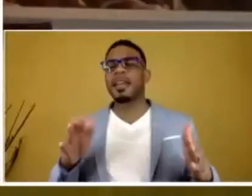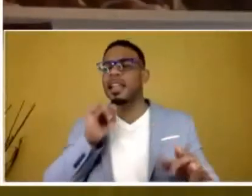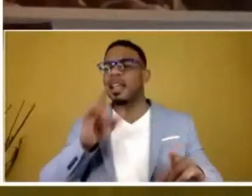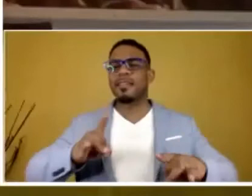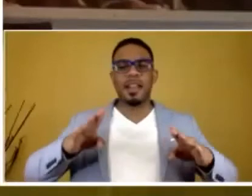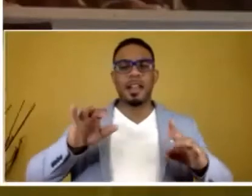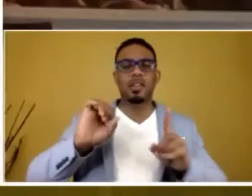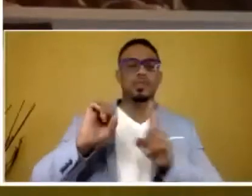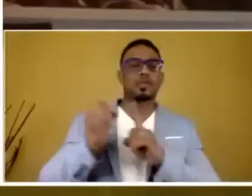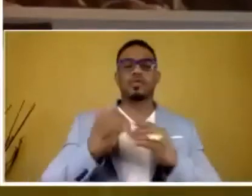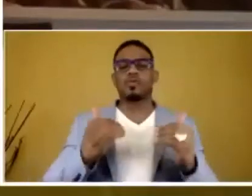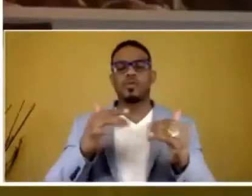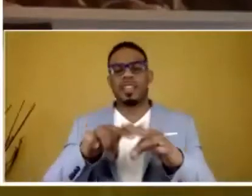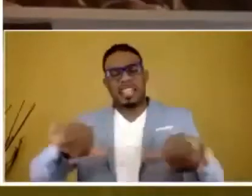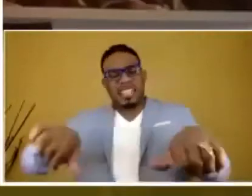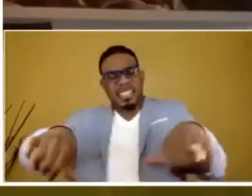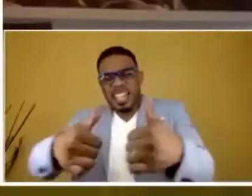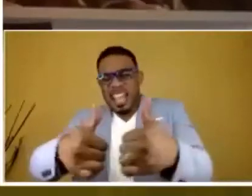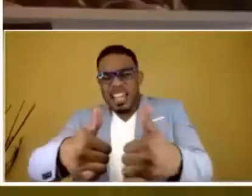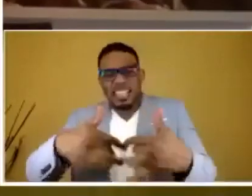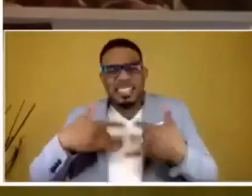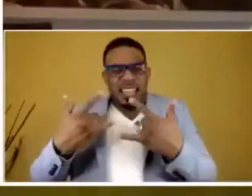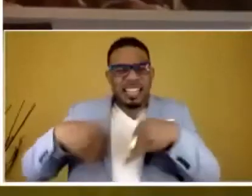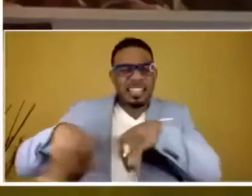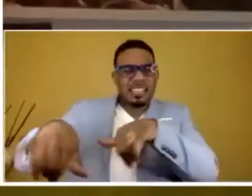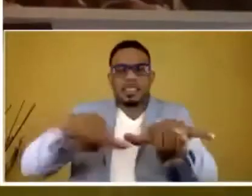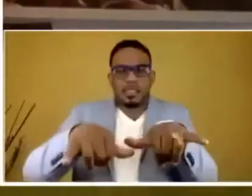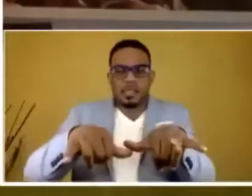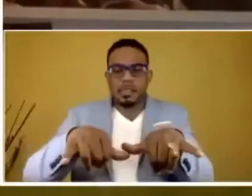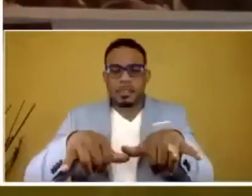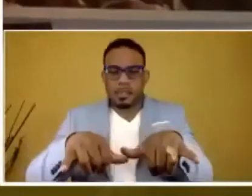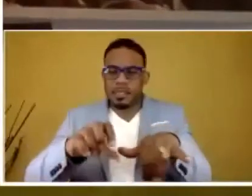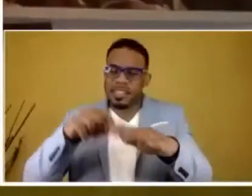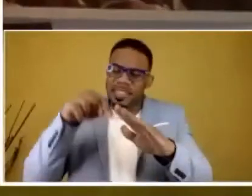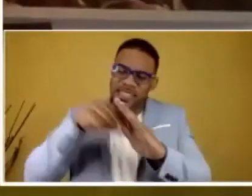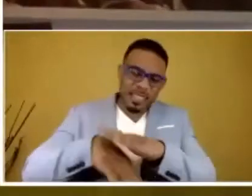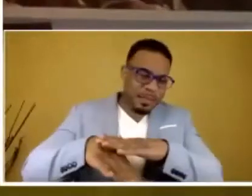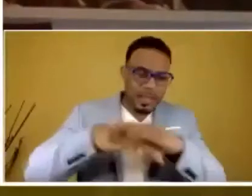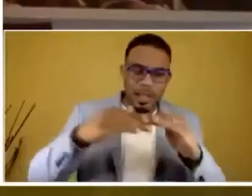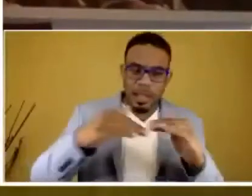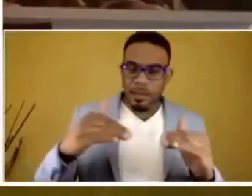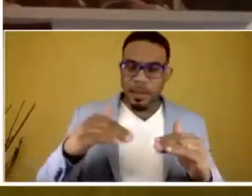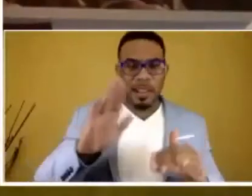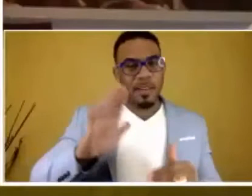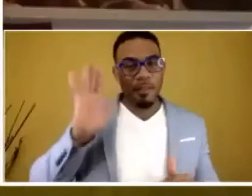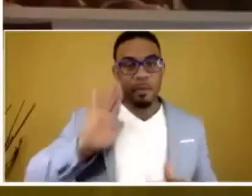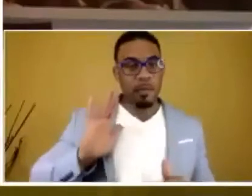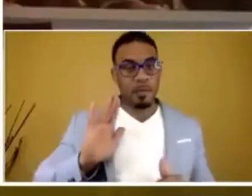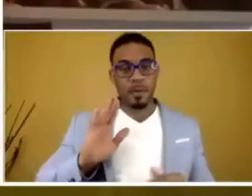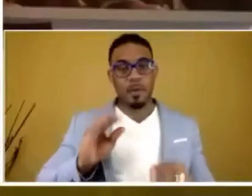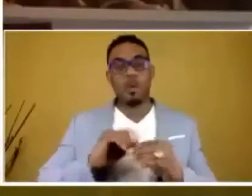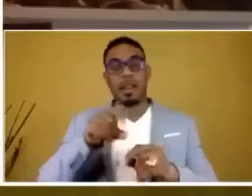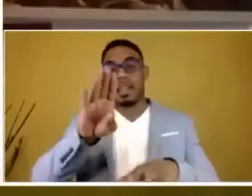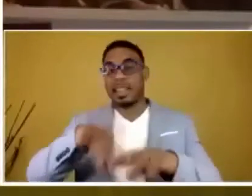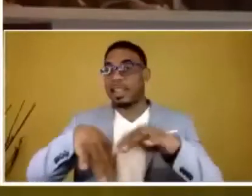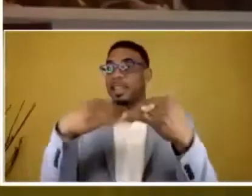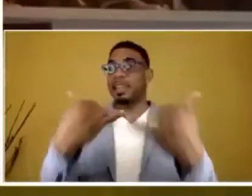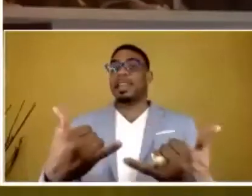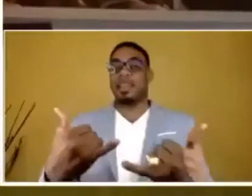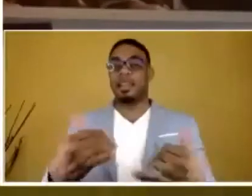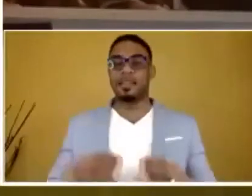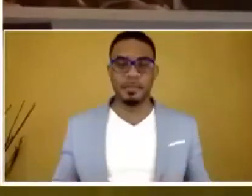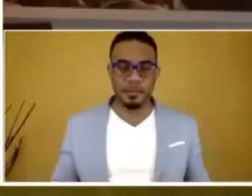movement that challenged the status quo at its deepest levels has never been more necessary than it is right